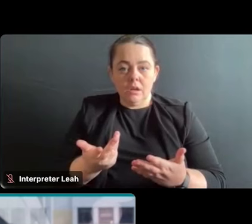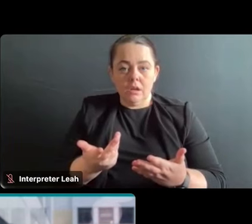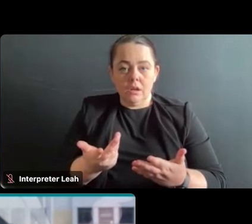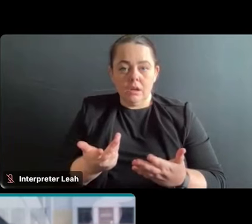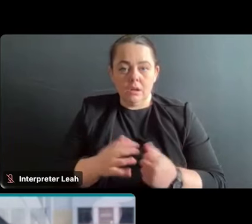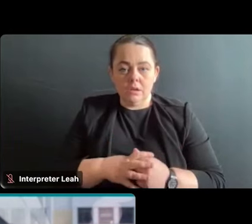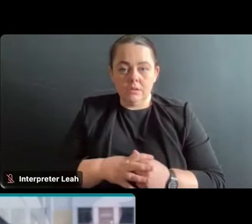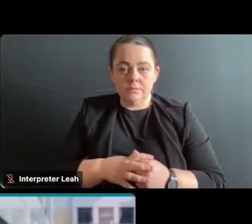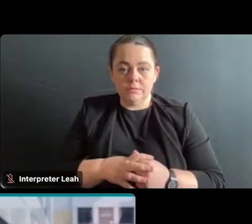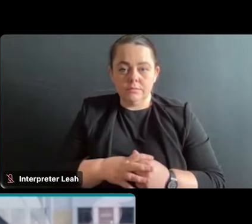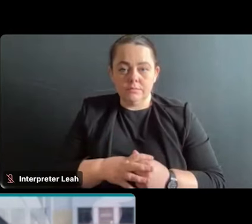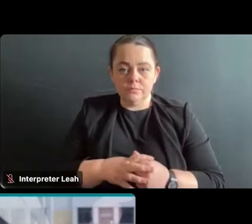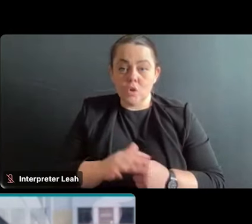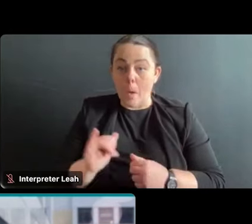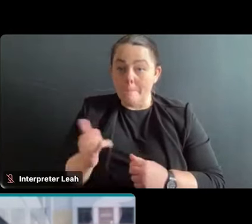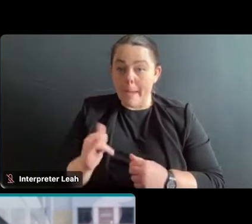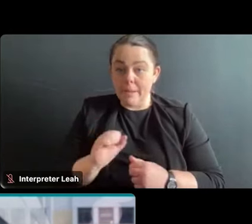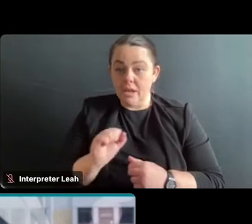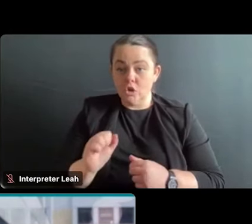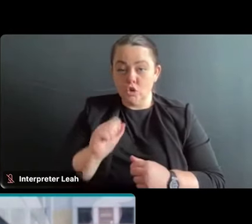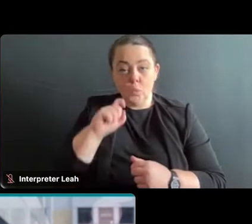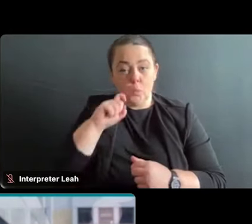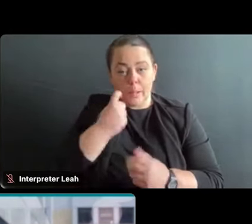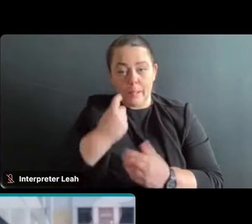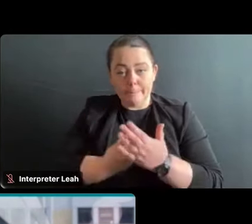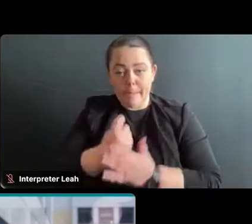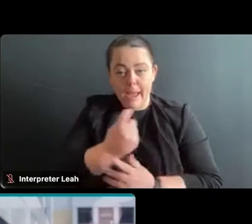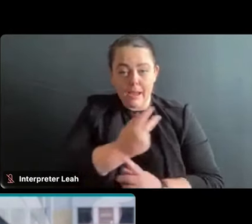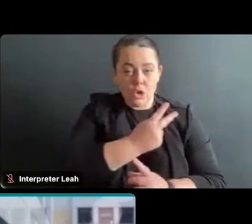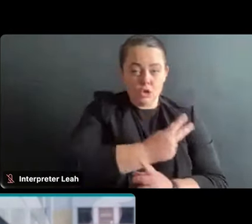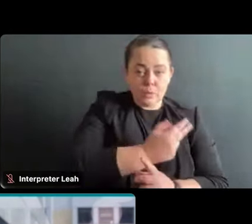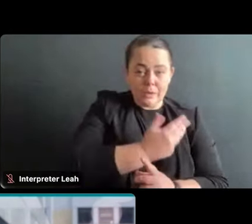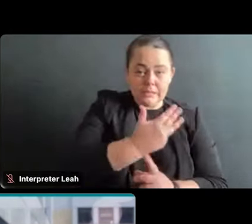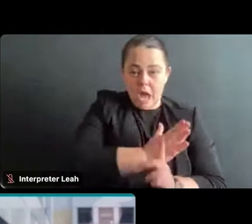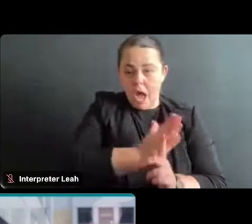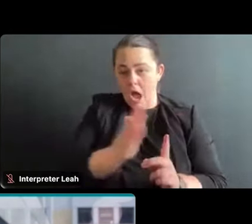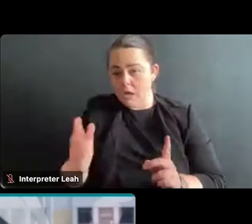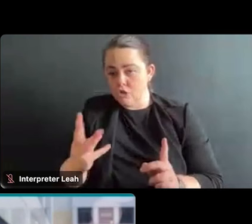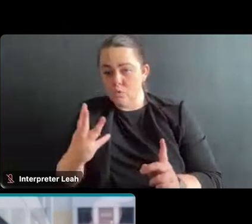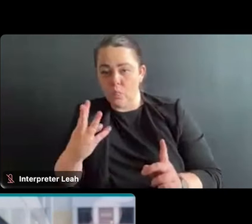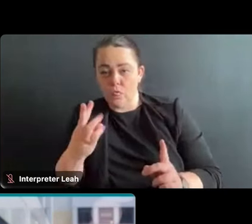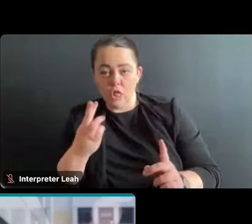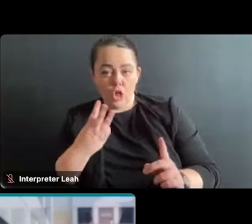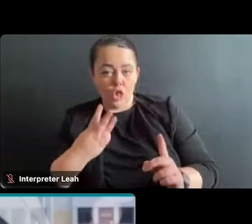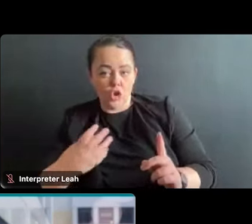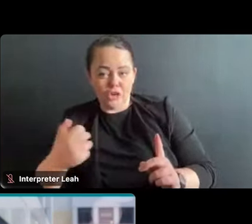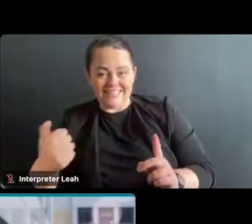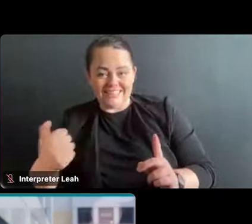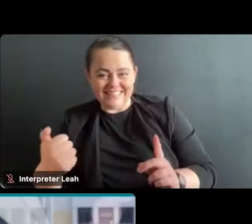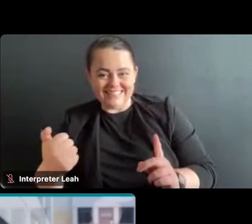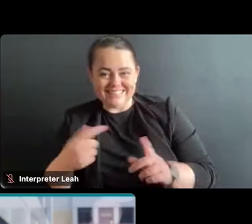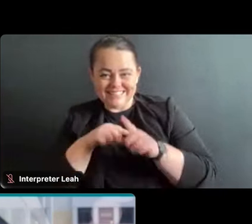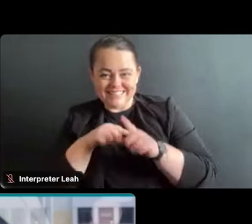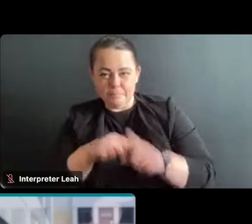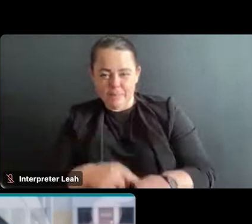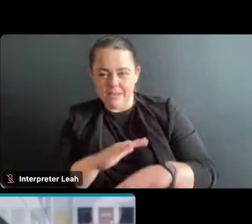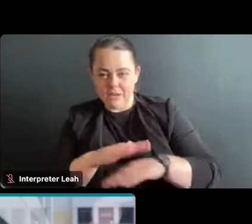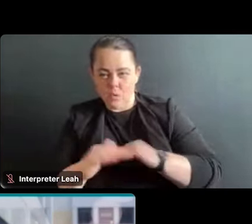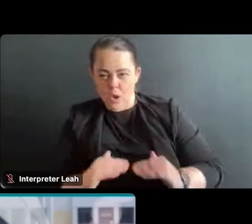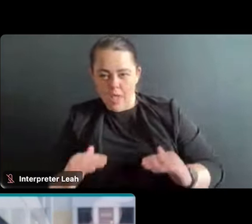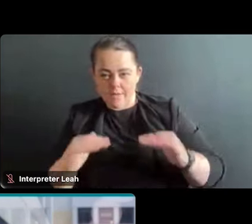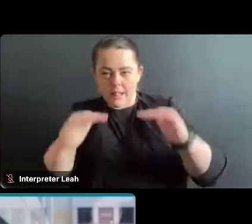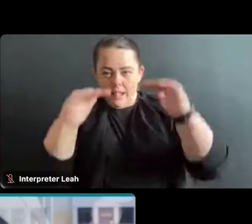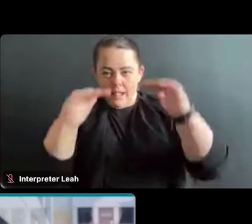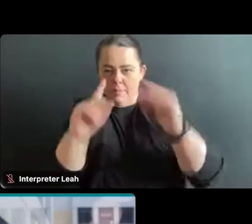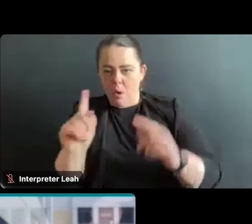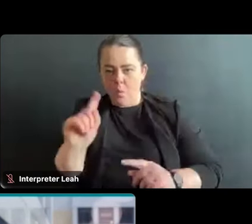hour up to $36 an hour. What you feel is the weighting of that is your average base rate that you're paying a